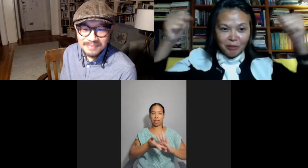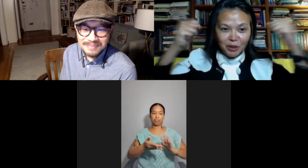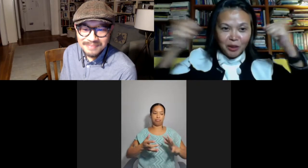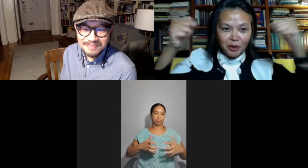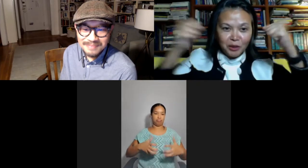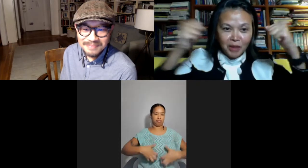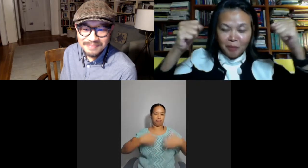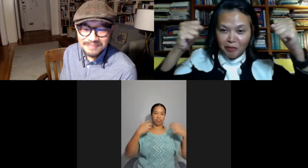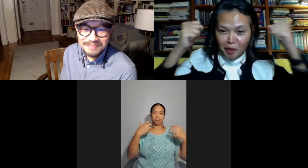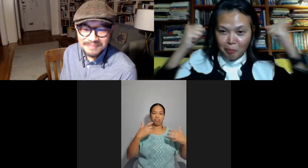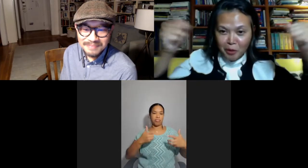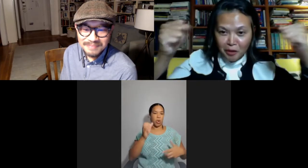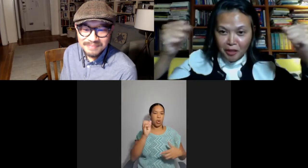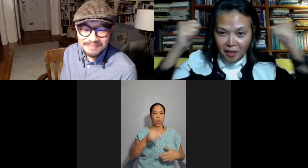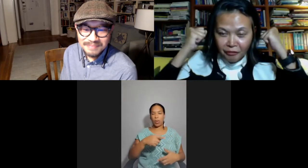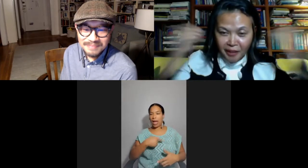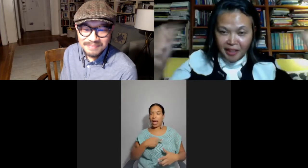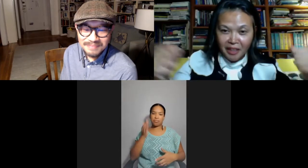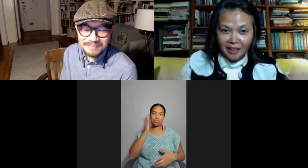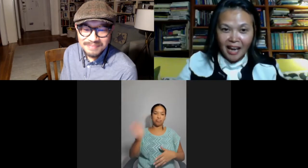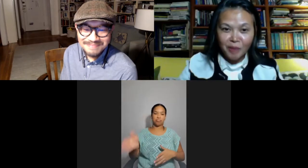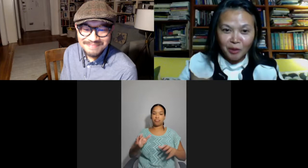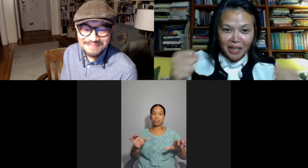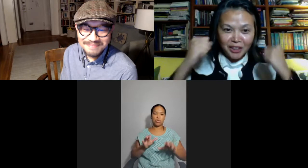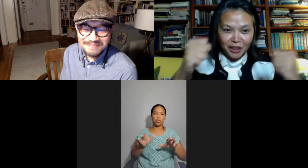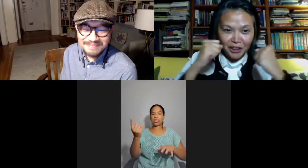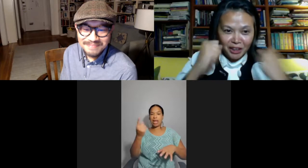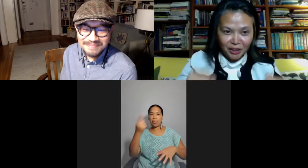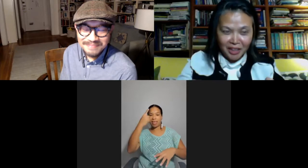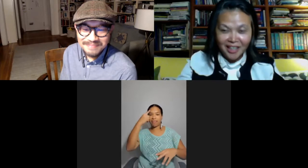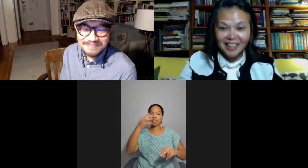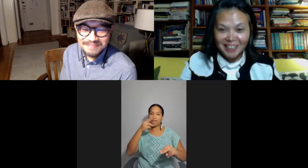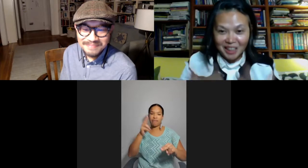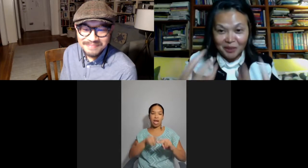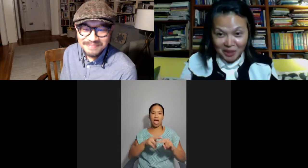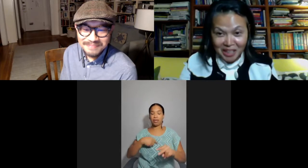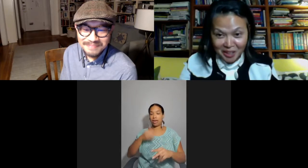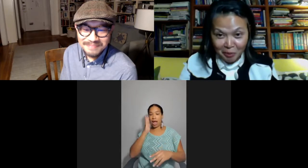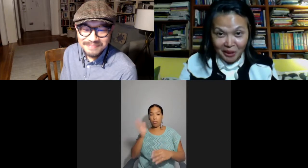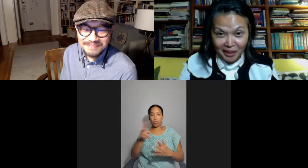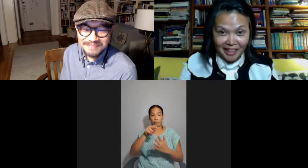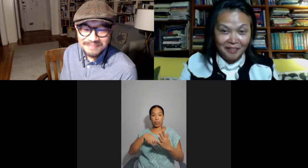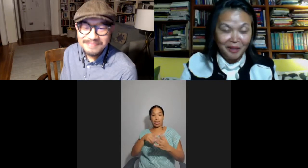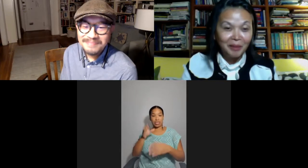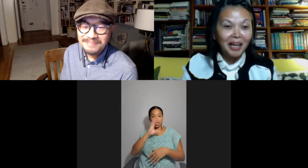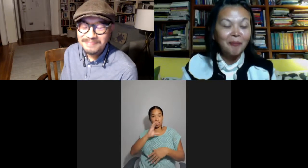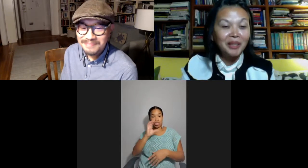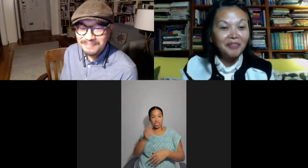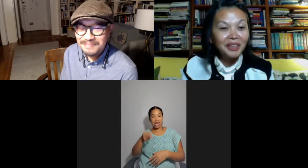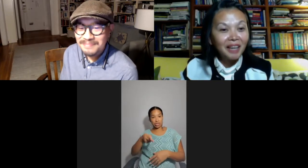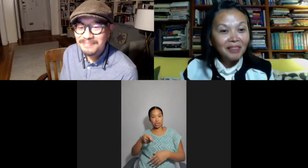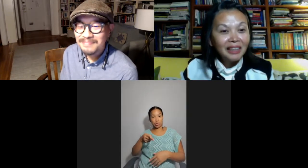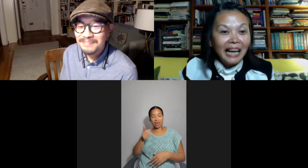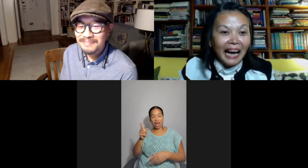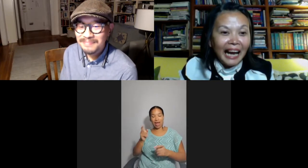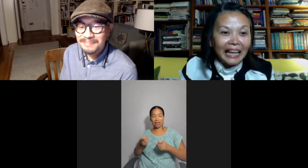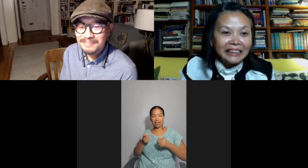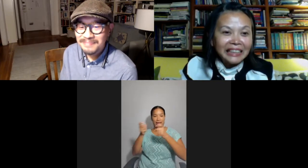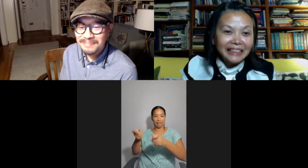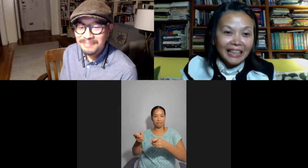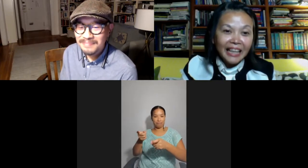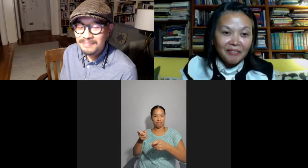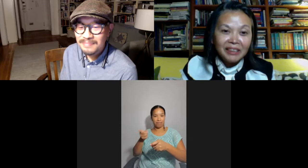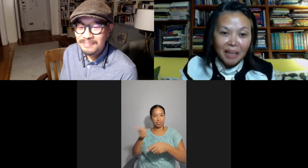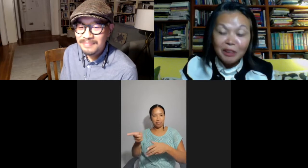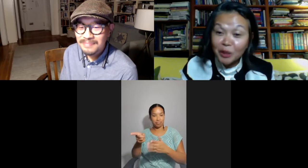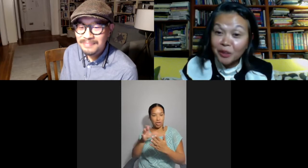I'm just going to do something for the pure fun of it. I will read search history, because he was reading your book. I gave him a copy of your novel. And he